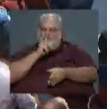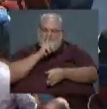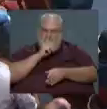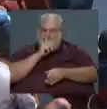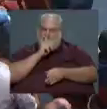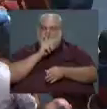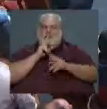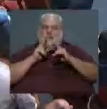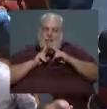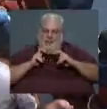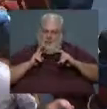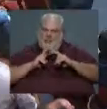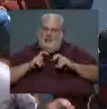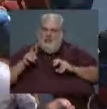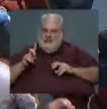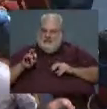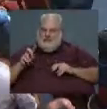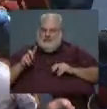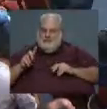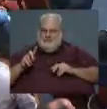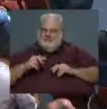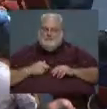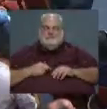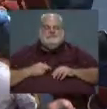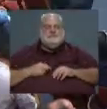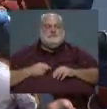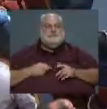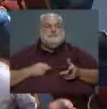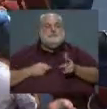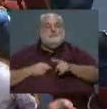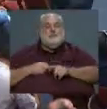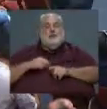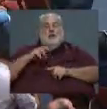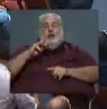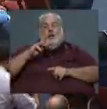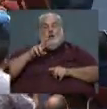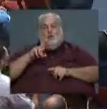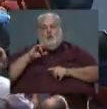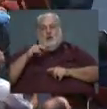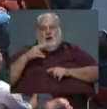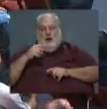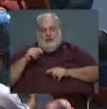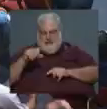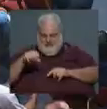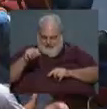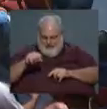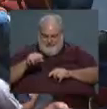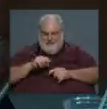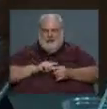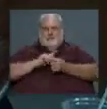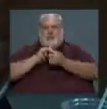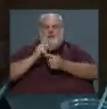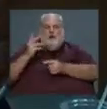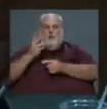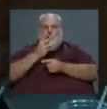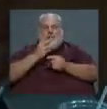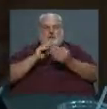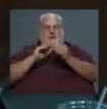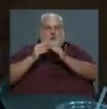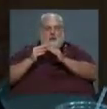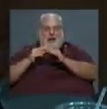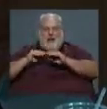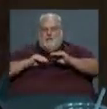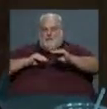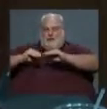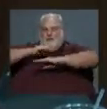Director Wright. Thank you, Mayor. Yes, Director Hines, they met at the West Central Community Center. I moved tables